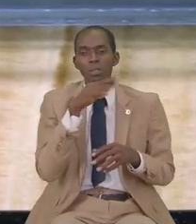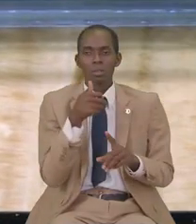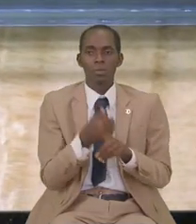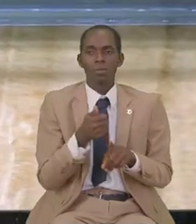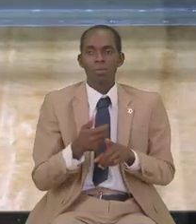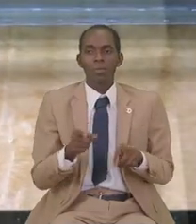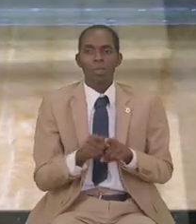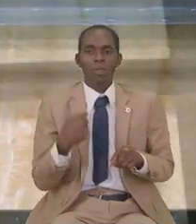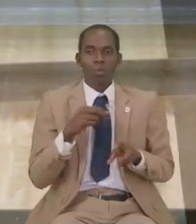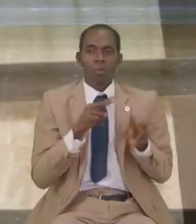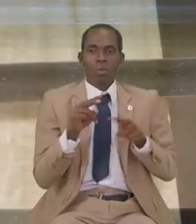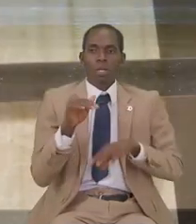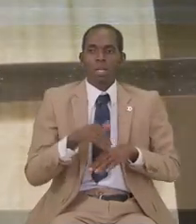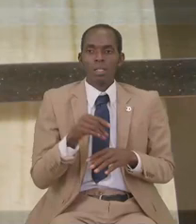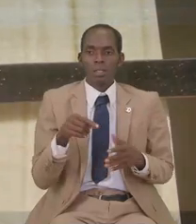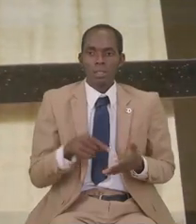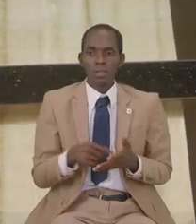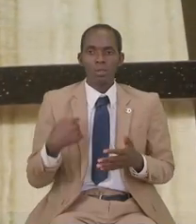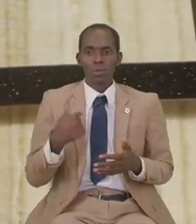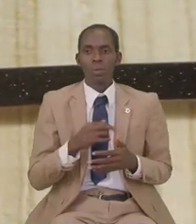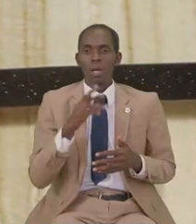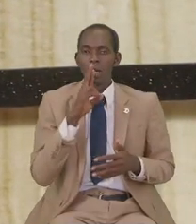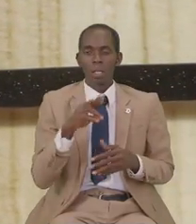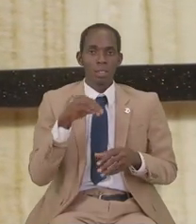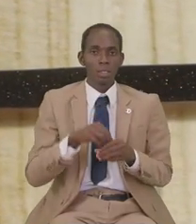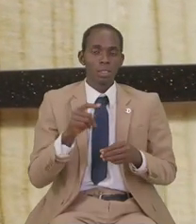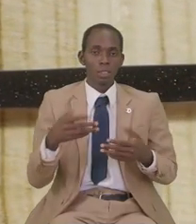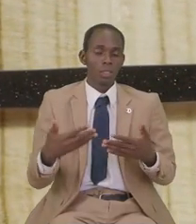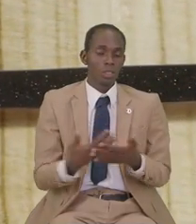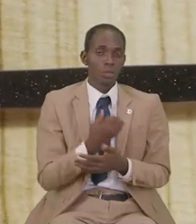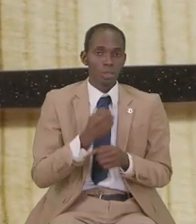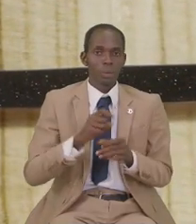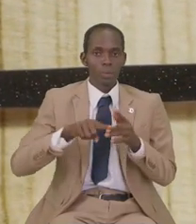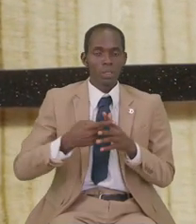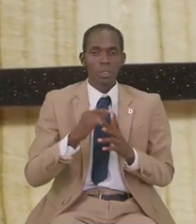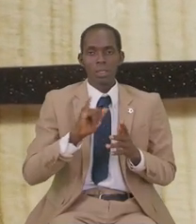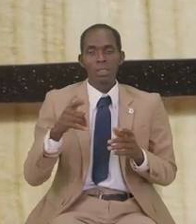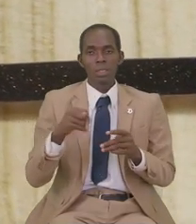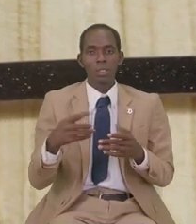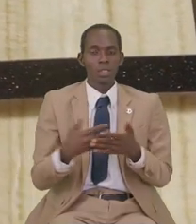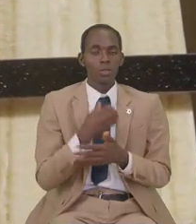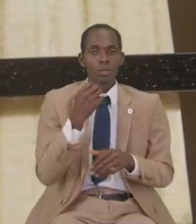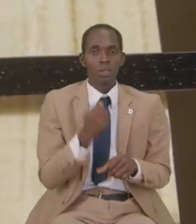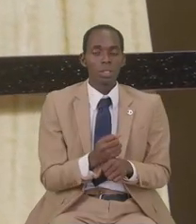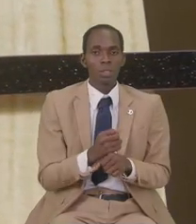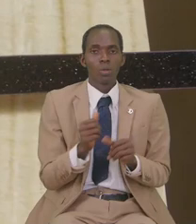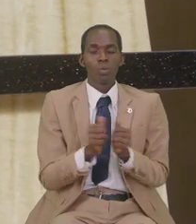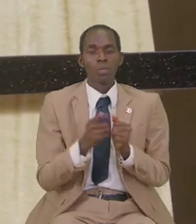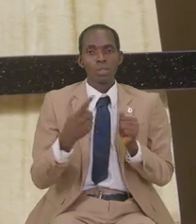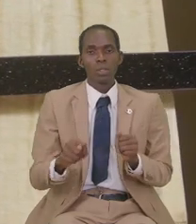As we look at this, we are beginning the new year with what we have titled here